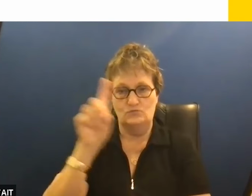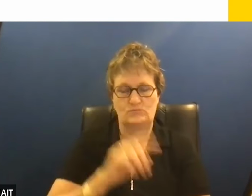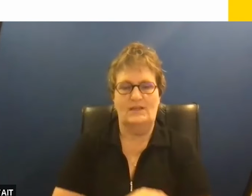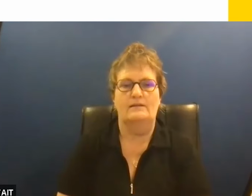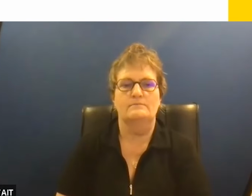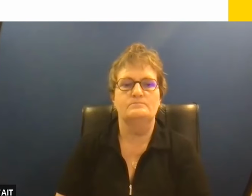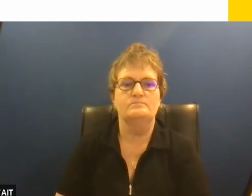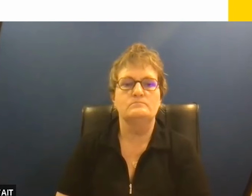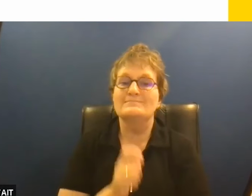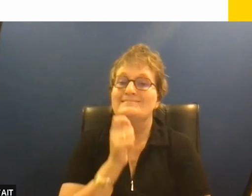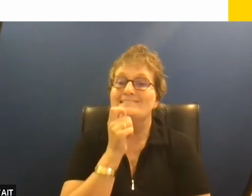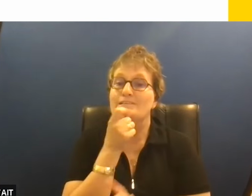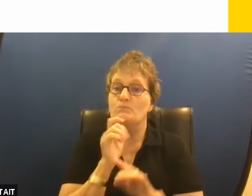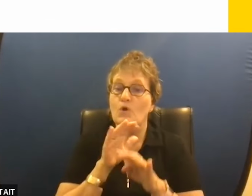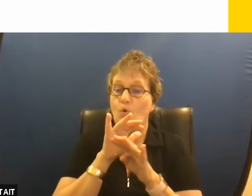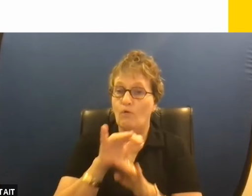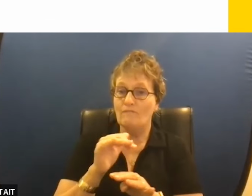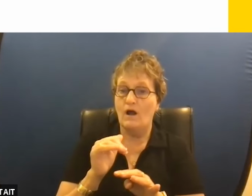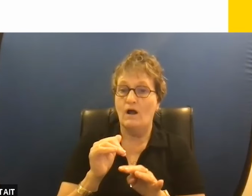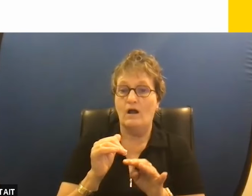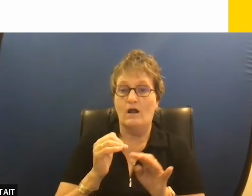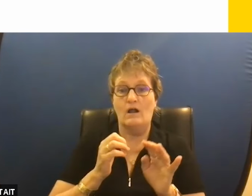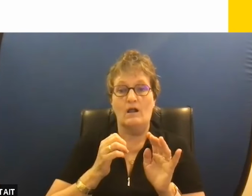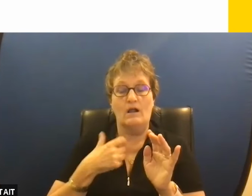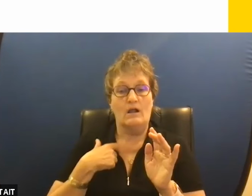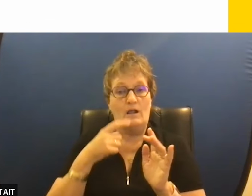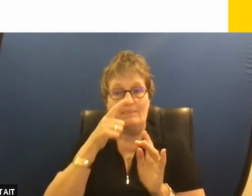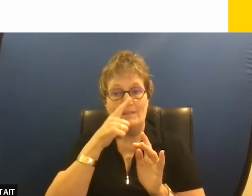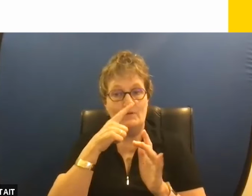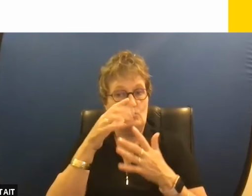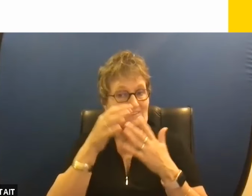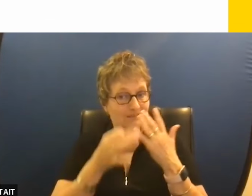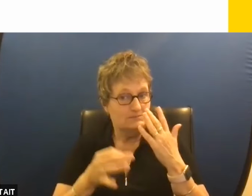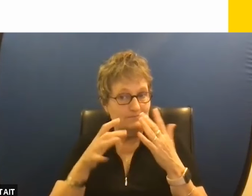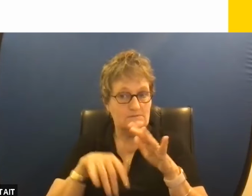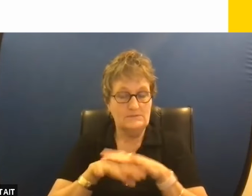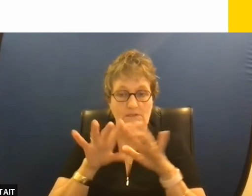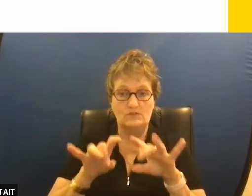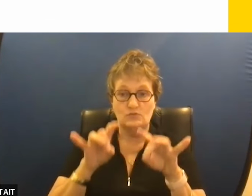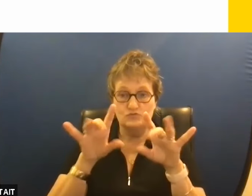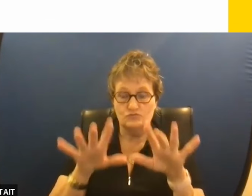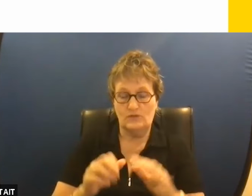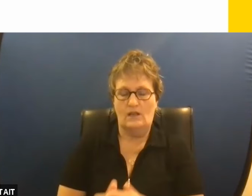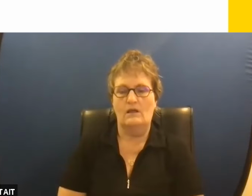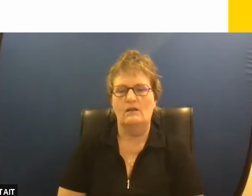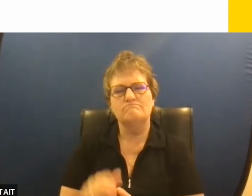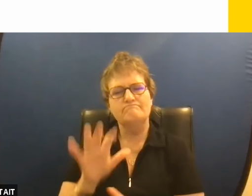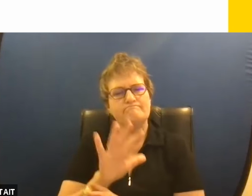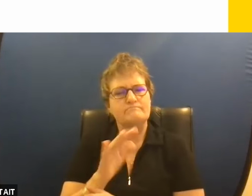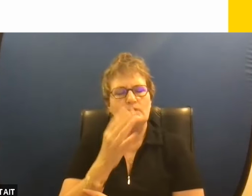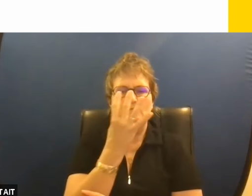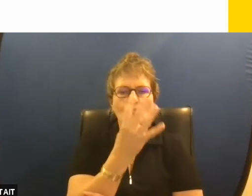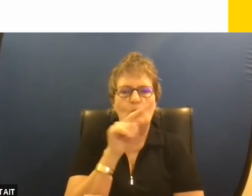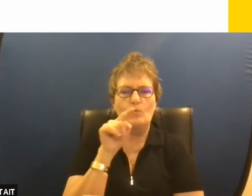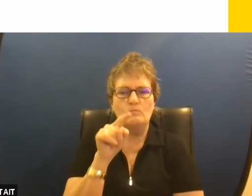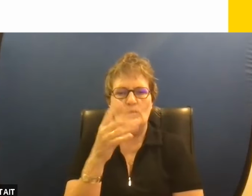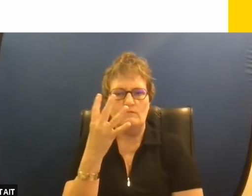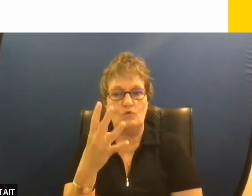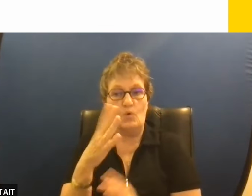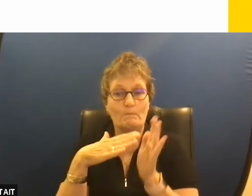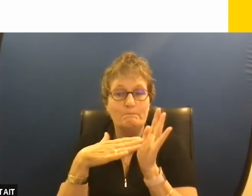So a little bit about the people with disability in Australia. Around